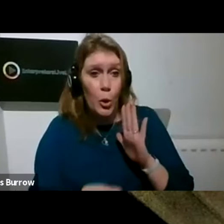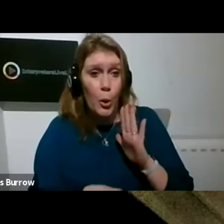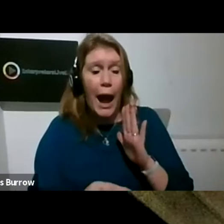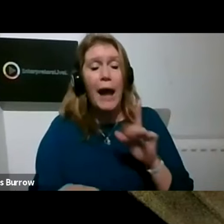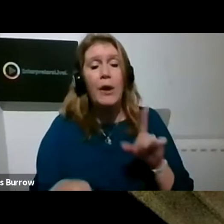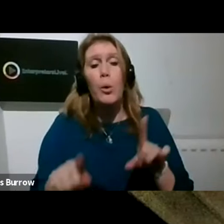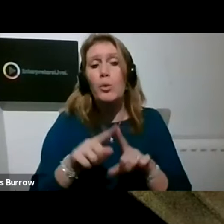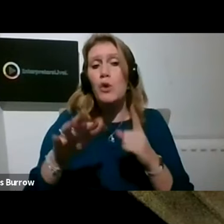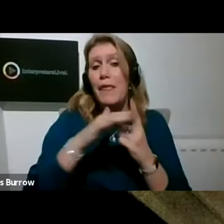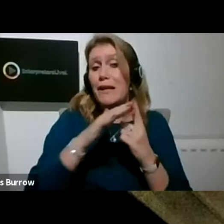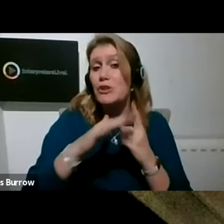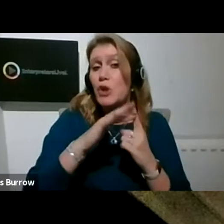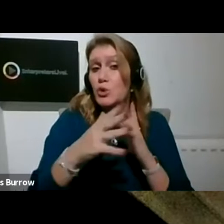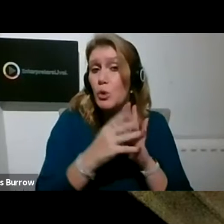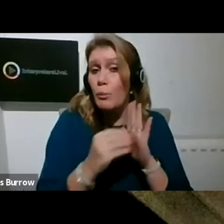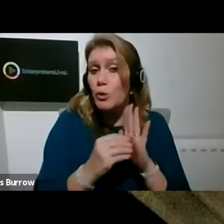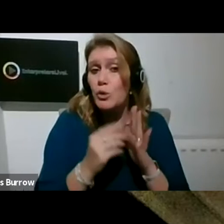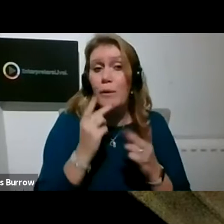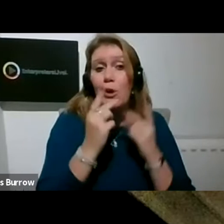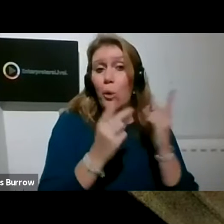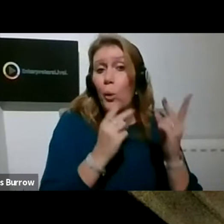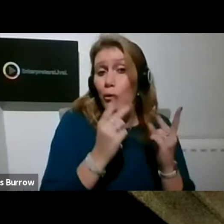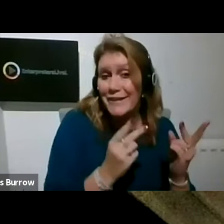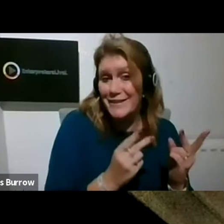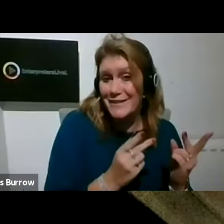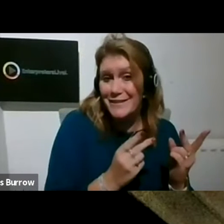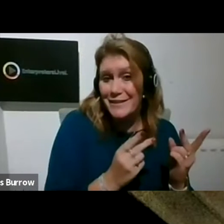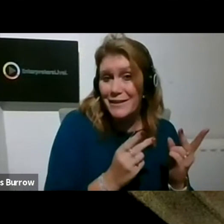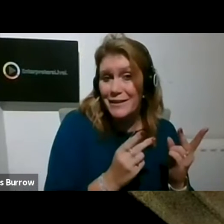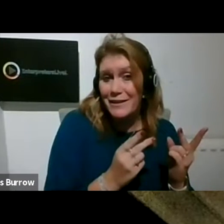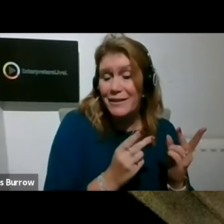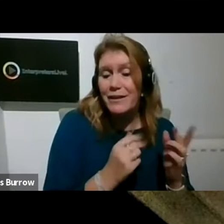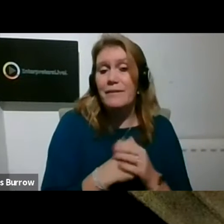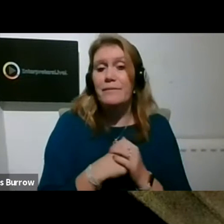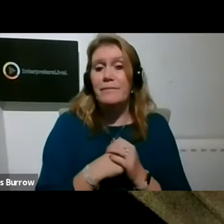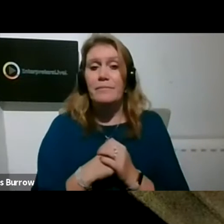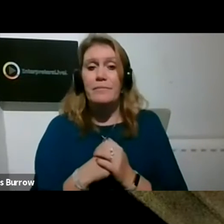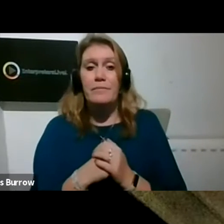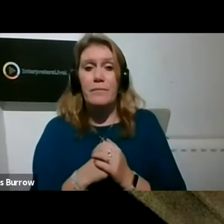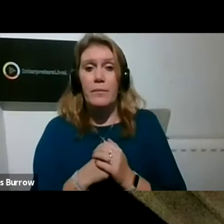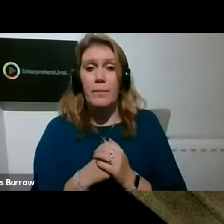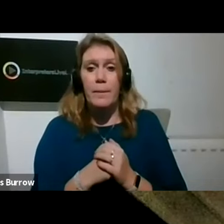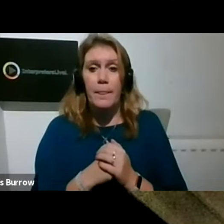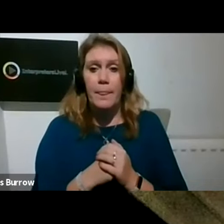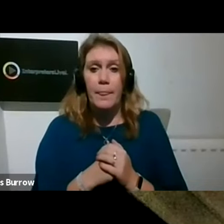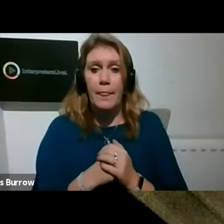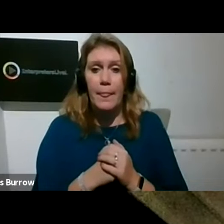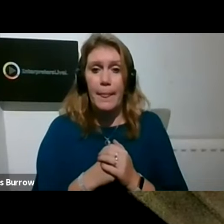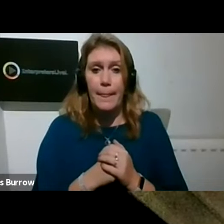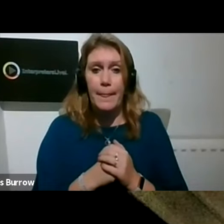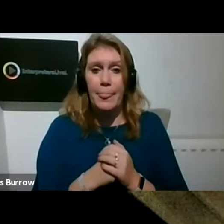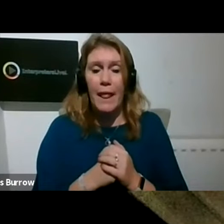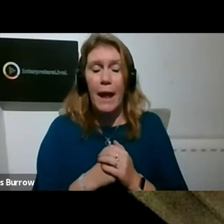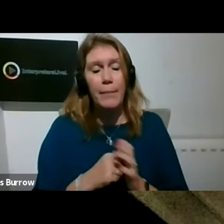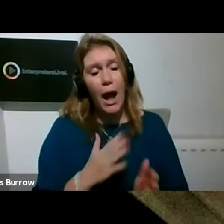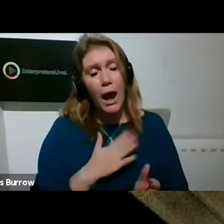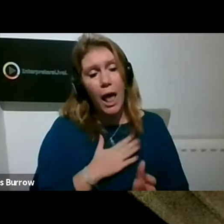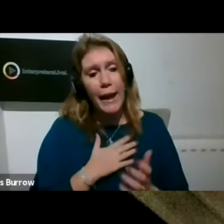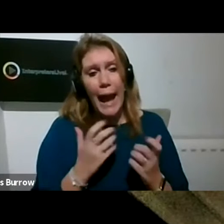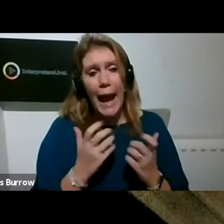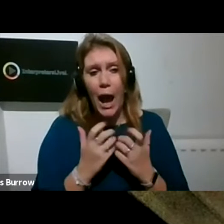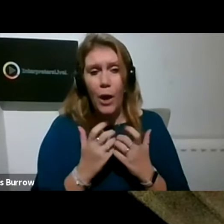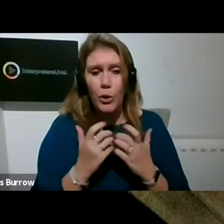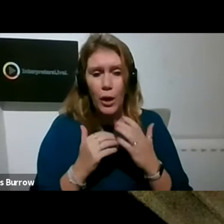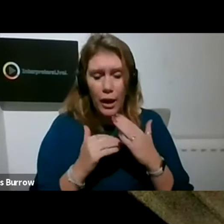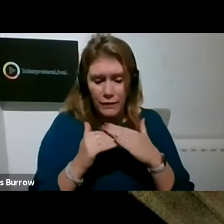through in the chorus. But I also particularly like the way that by layering and putting effects on and